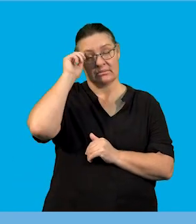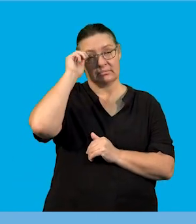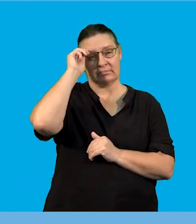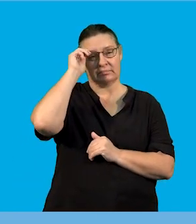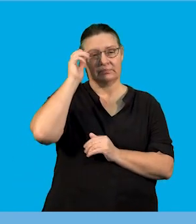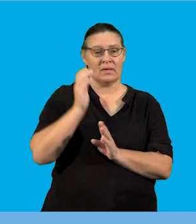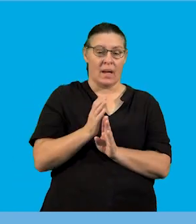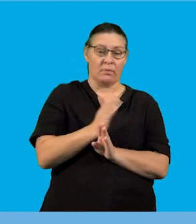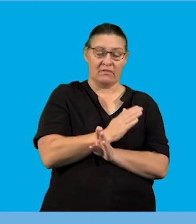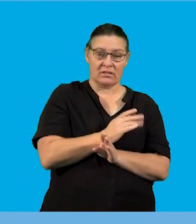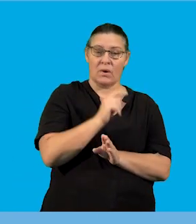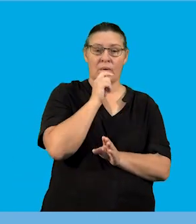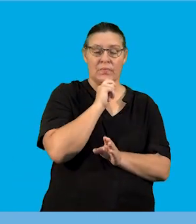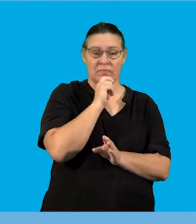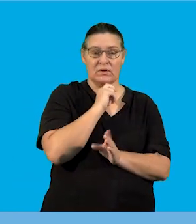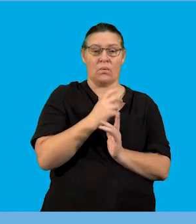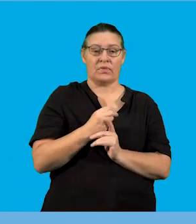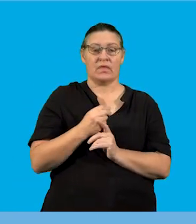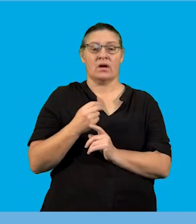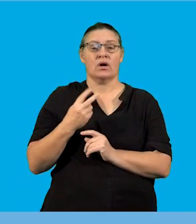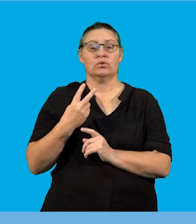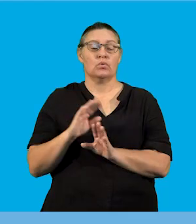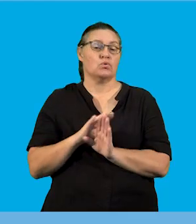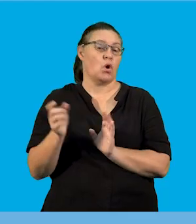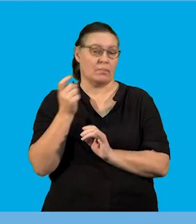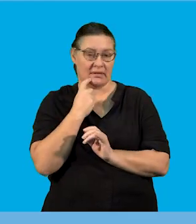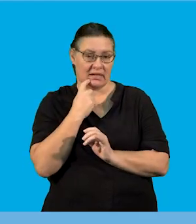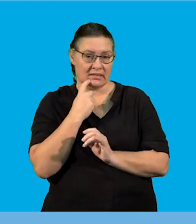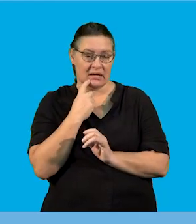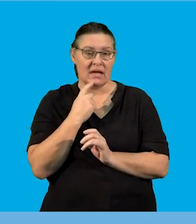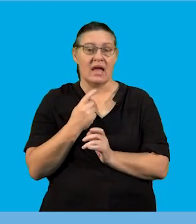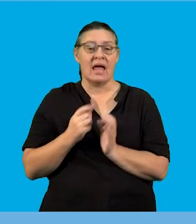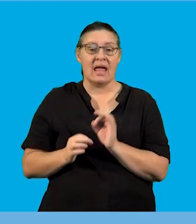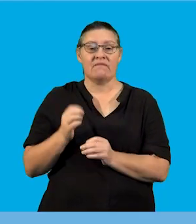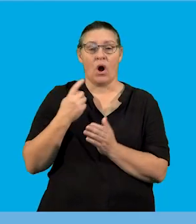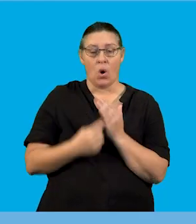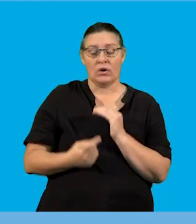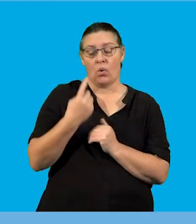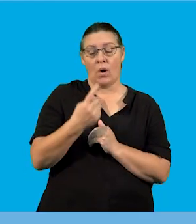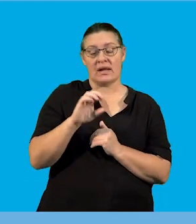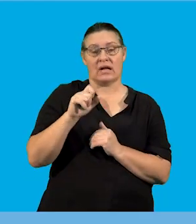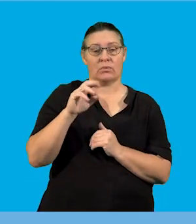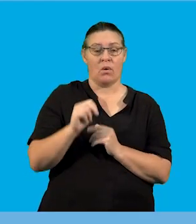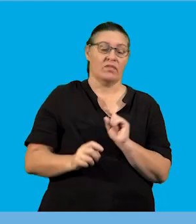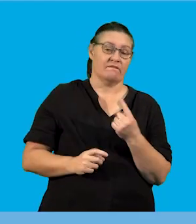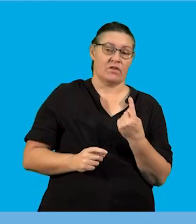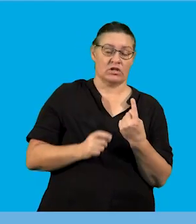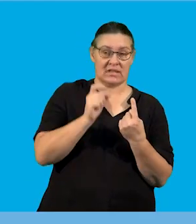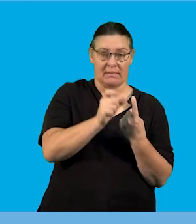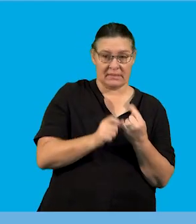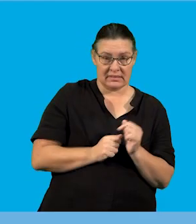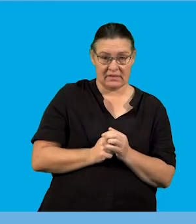that a prefix is not used with two nonmetals when there's only one atom of the